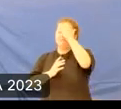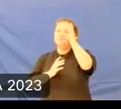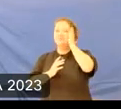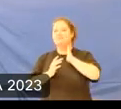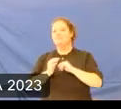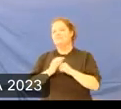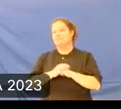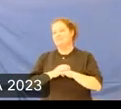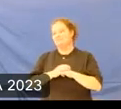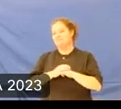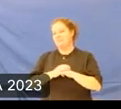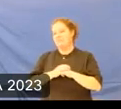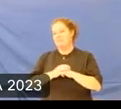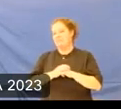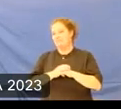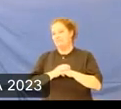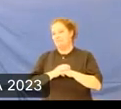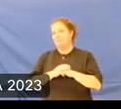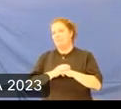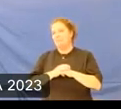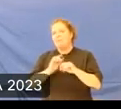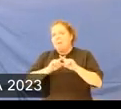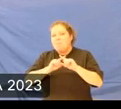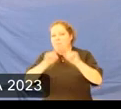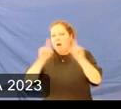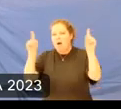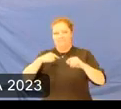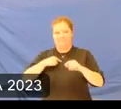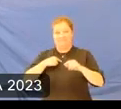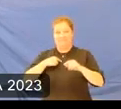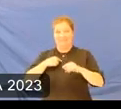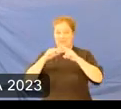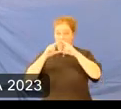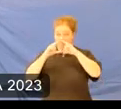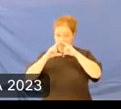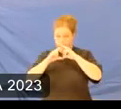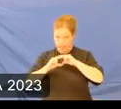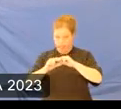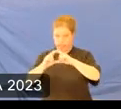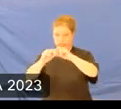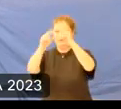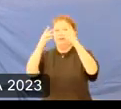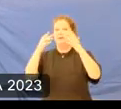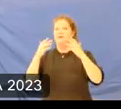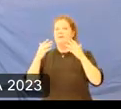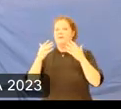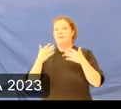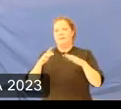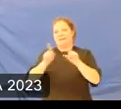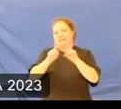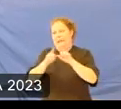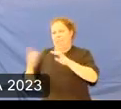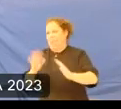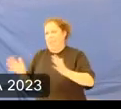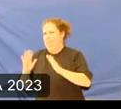is a bottleneck on speech production, which I think holds also for sign production, which